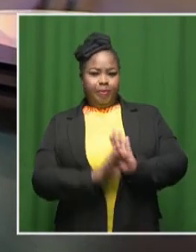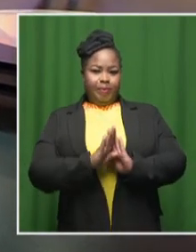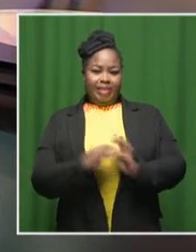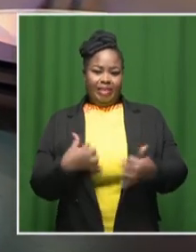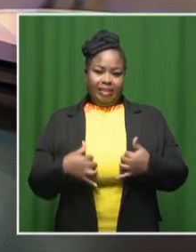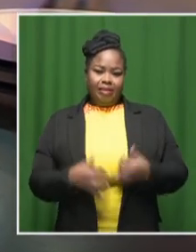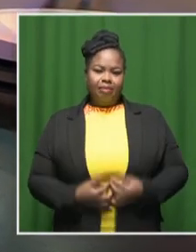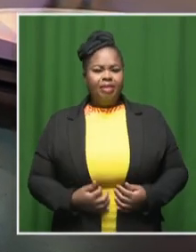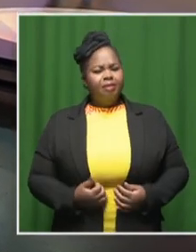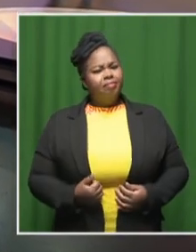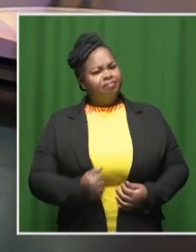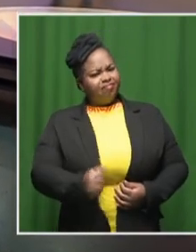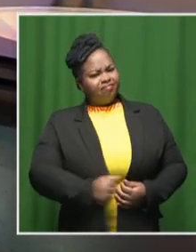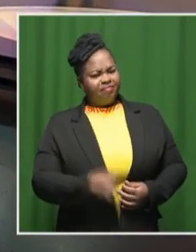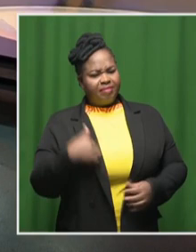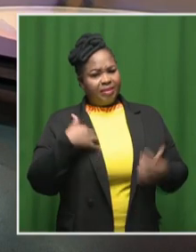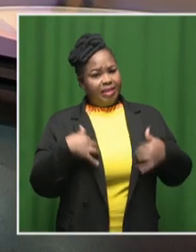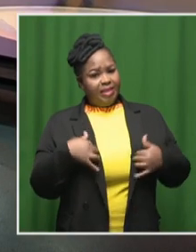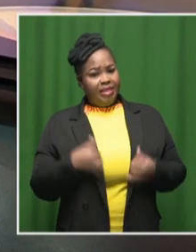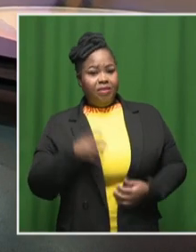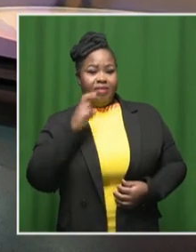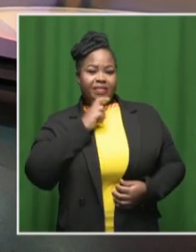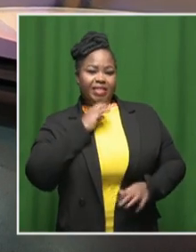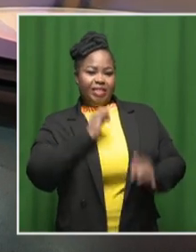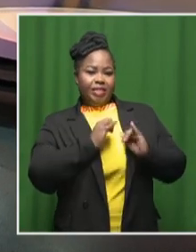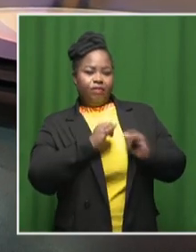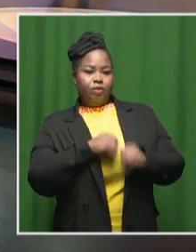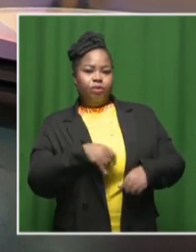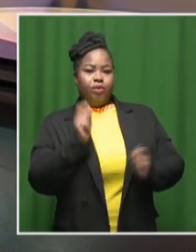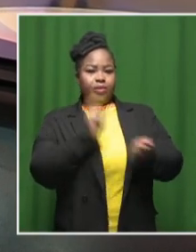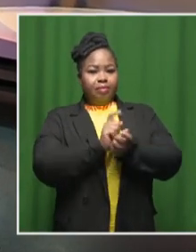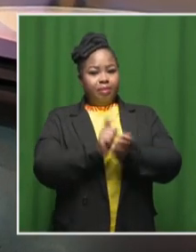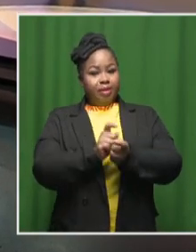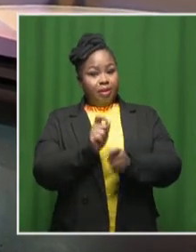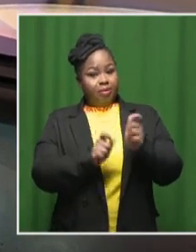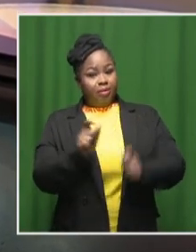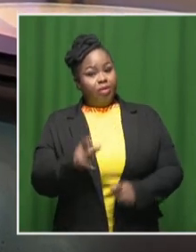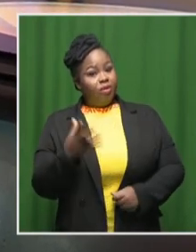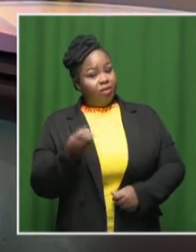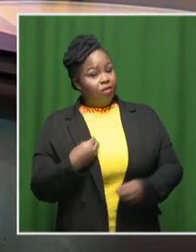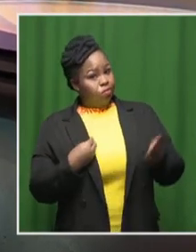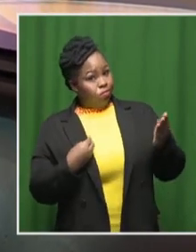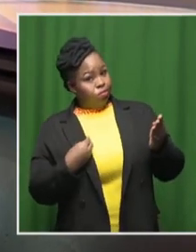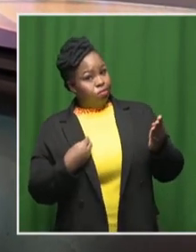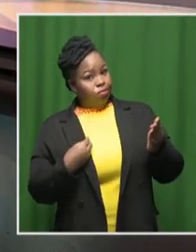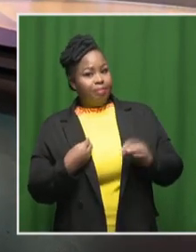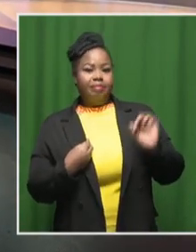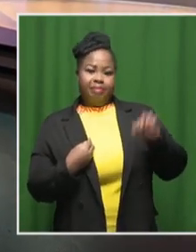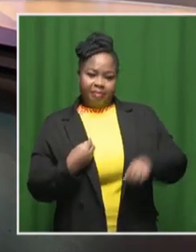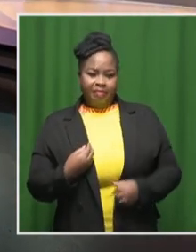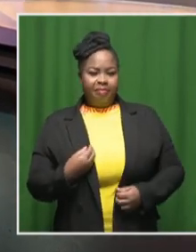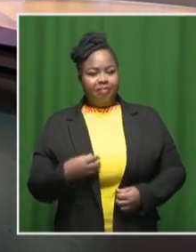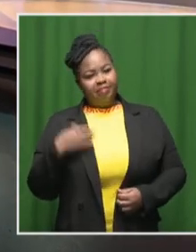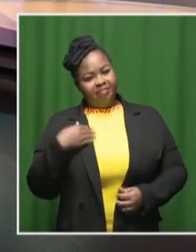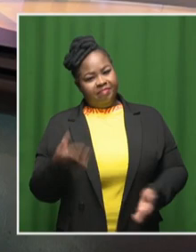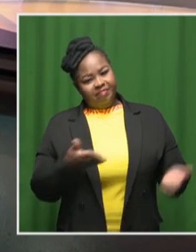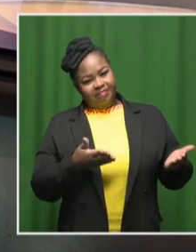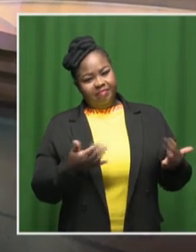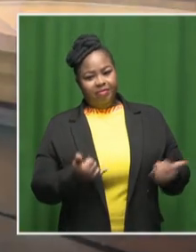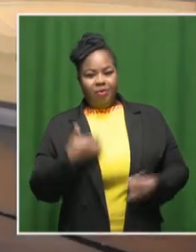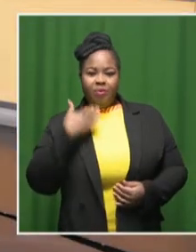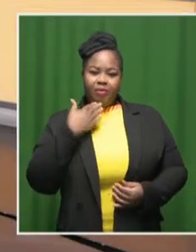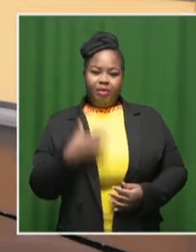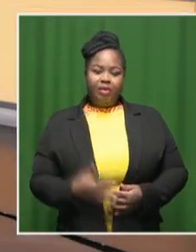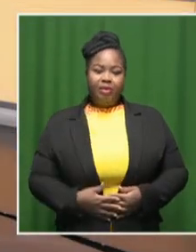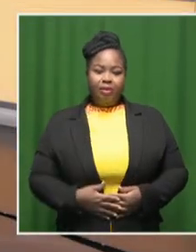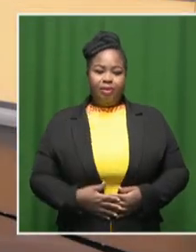It's building. But now I'm excited on your Friday interviews. Always we get to meet some of the players. So you've got one for us now. I've got one for you. All right, you. Let's hand it back to you. Who are you speaking